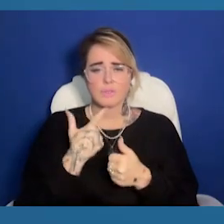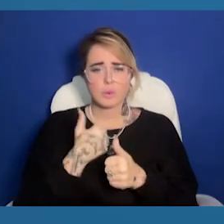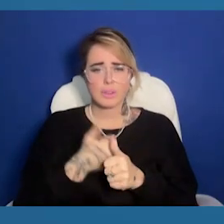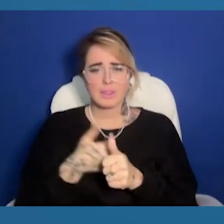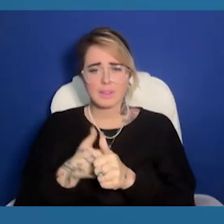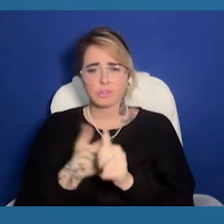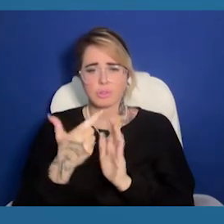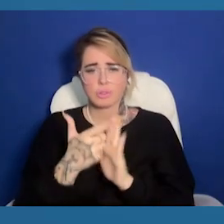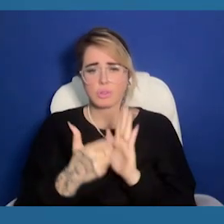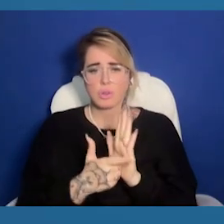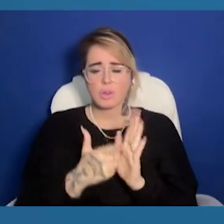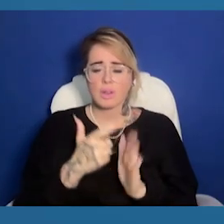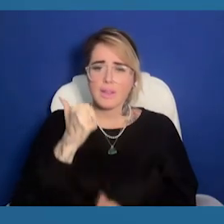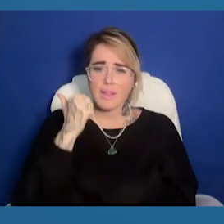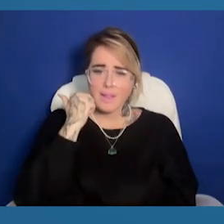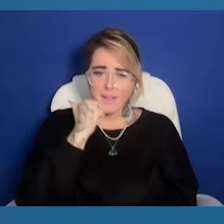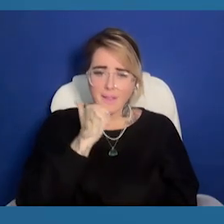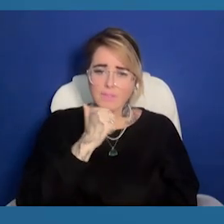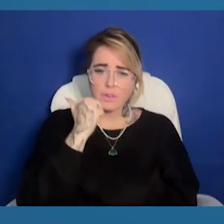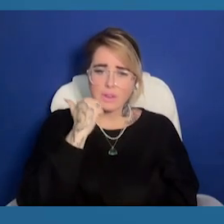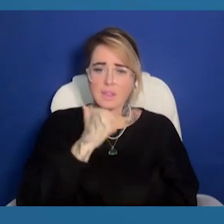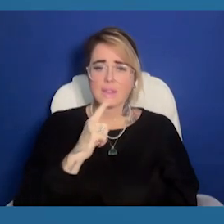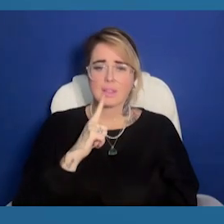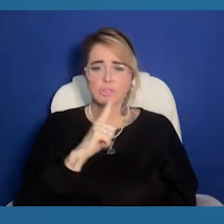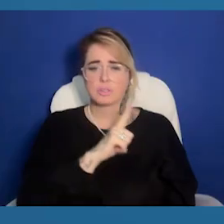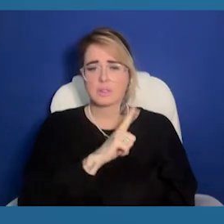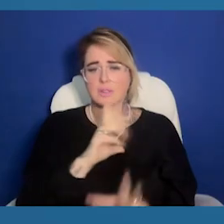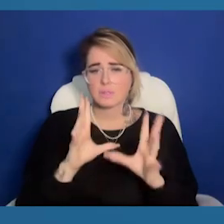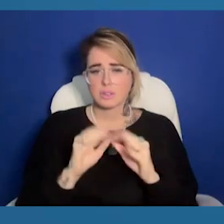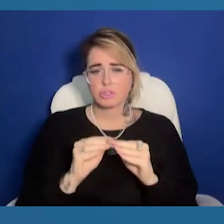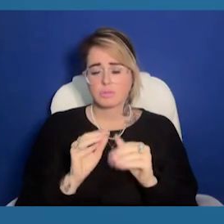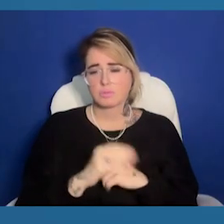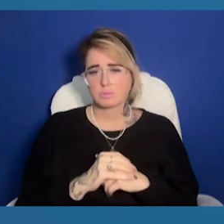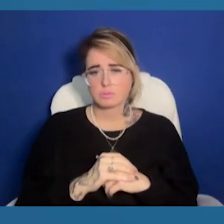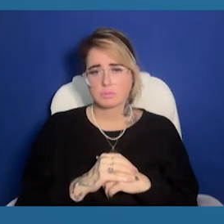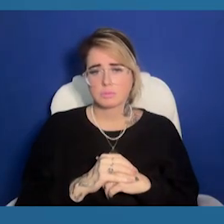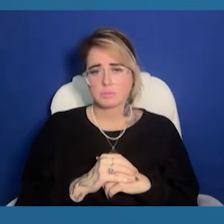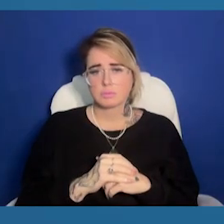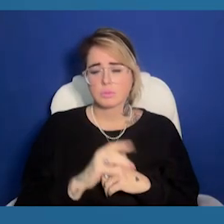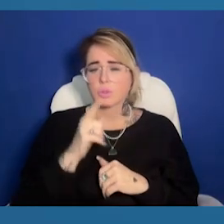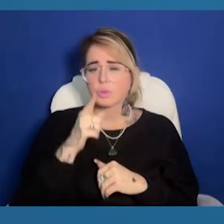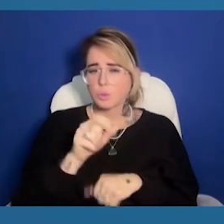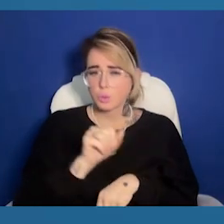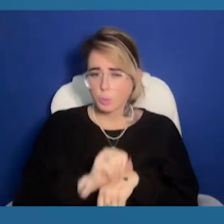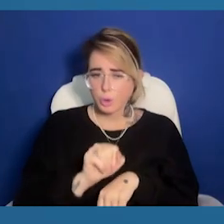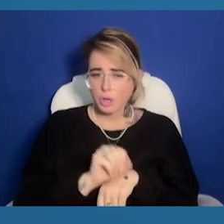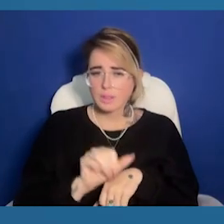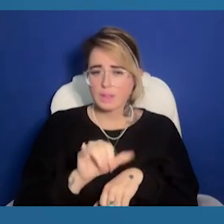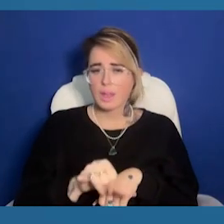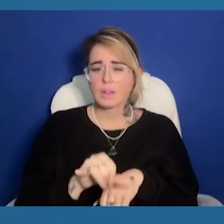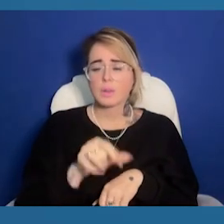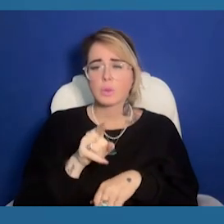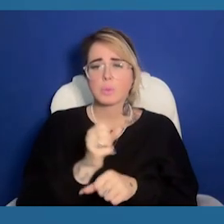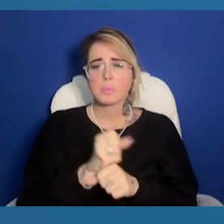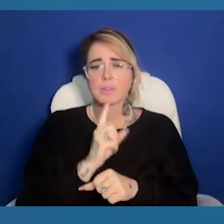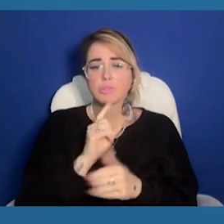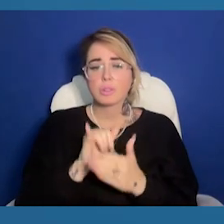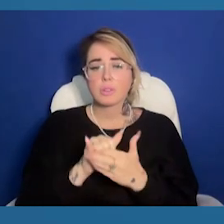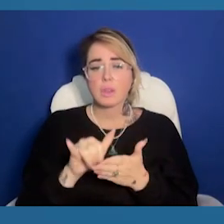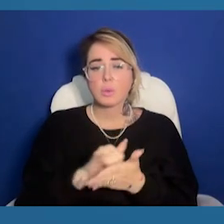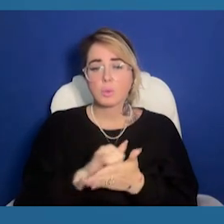has every single legislative session. And you work it, and you make sure that New